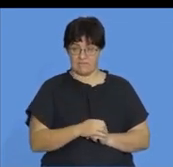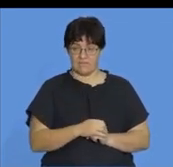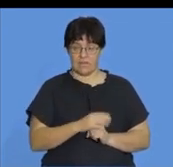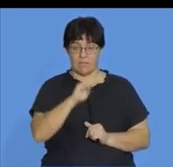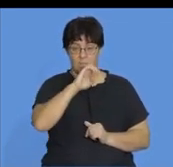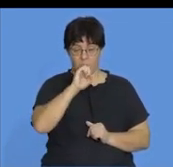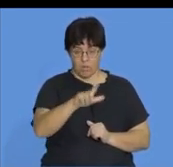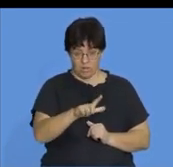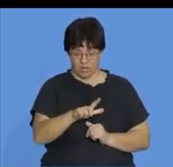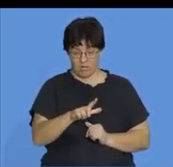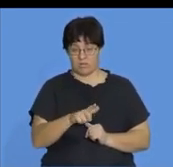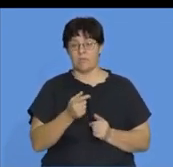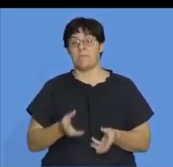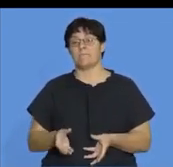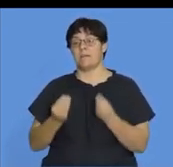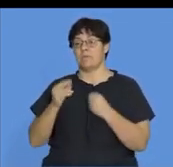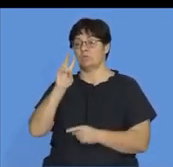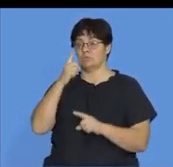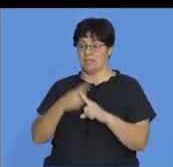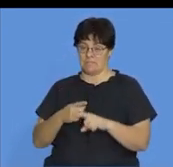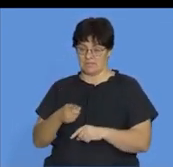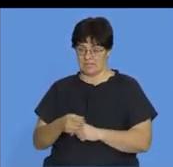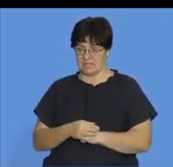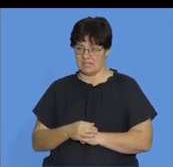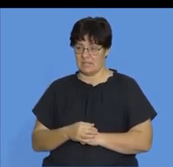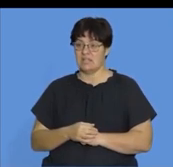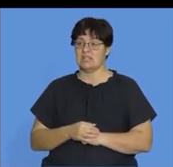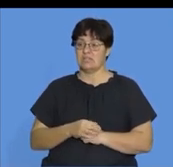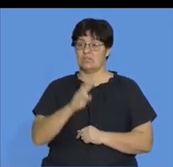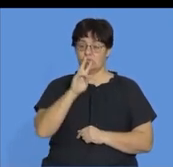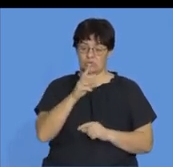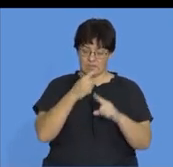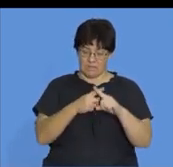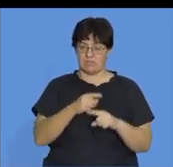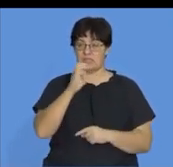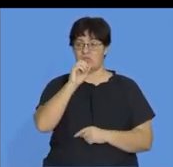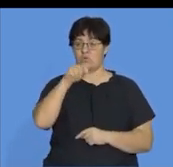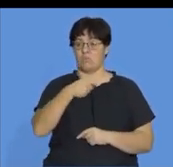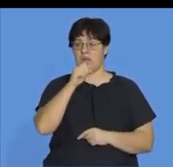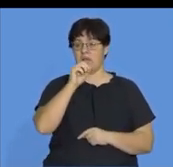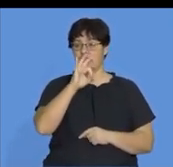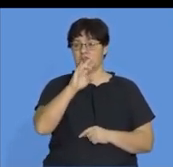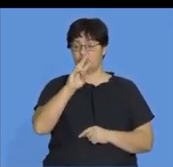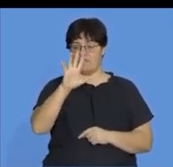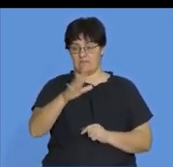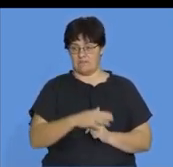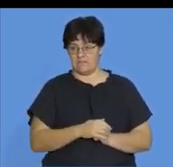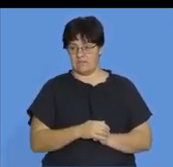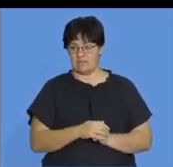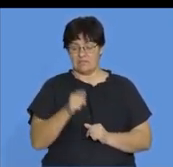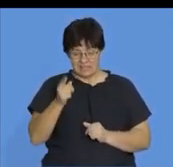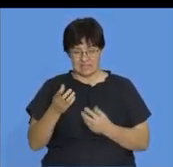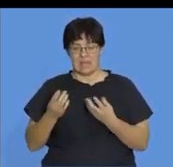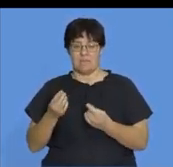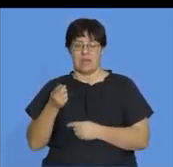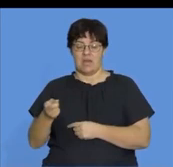0,325, okay, moles, it will form 2 times that, which is 0,325, okay? Right, so